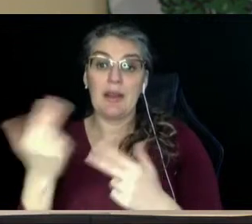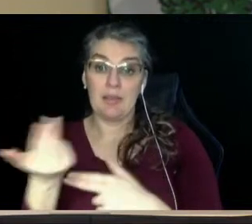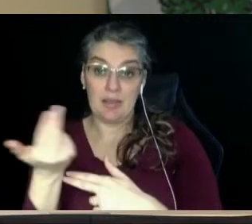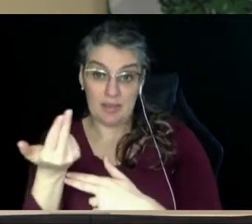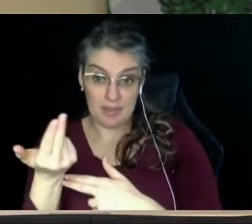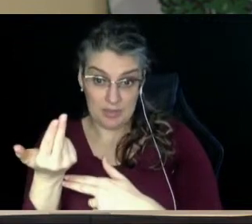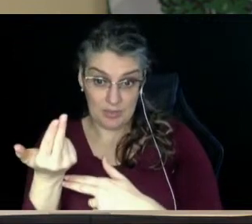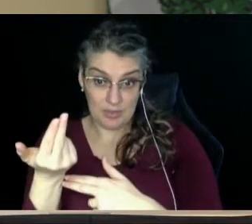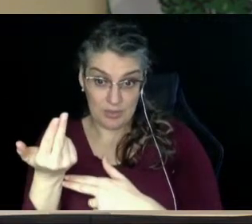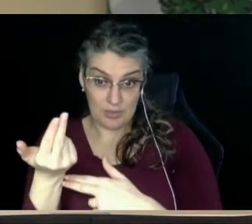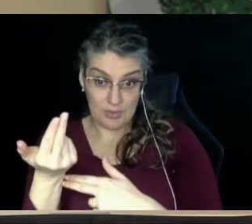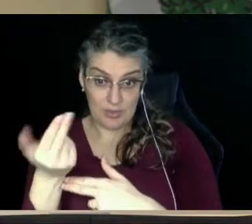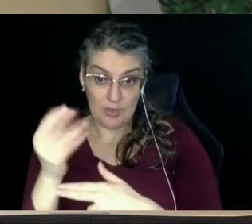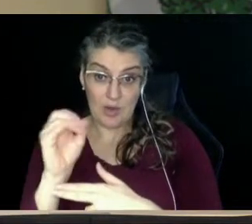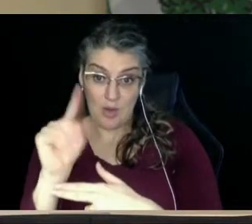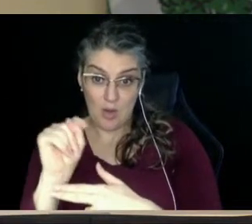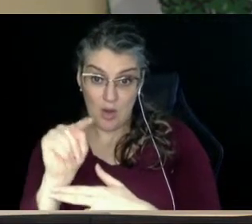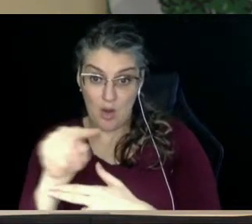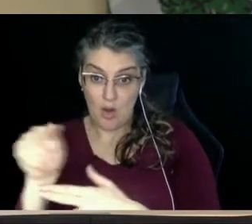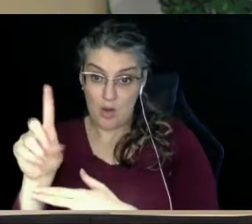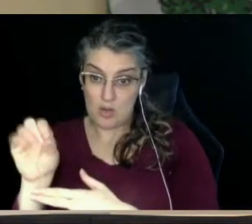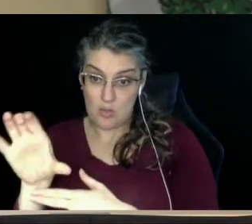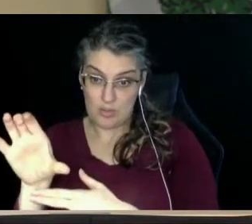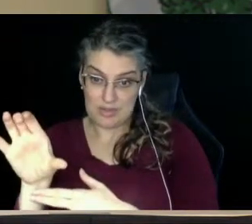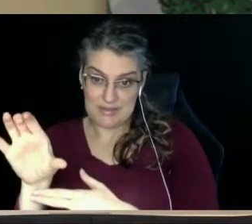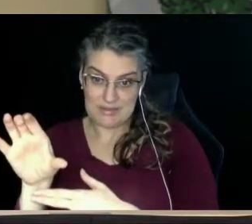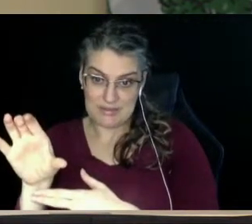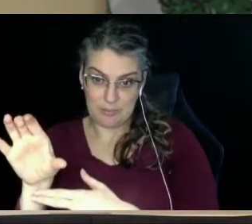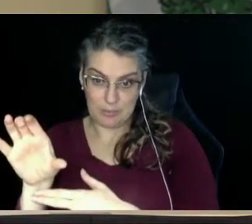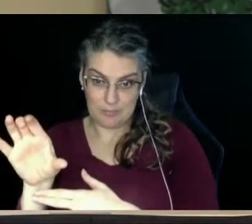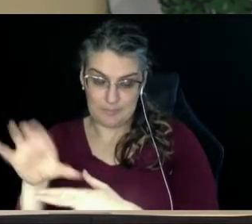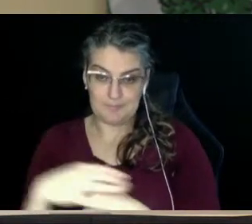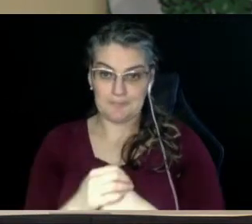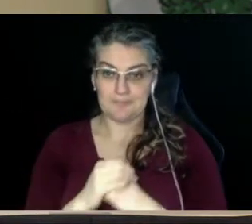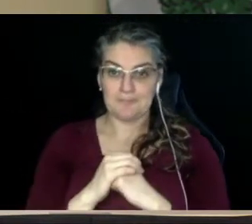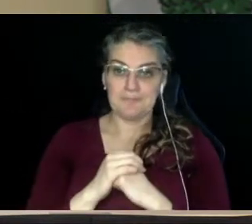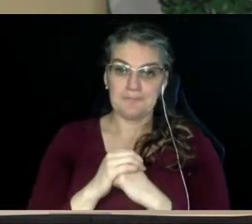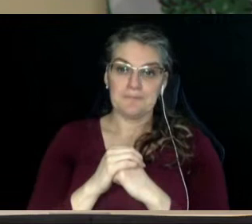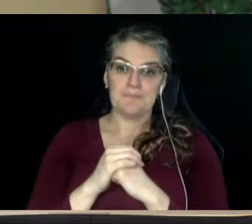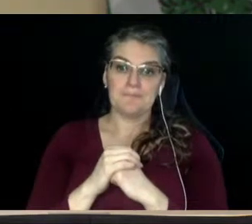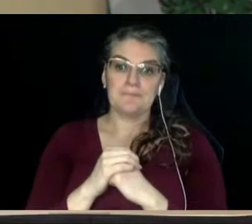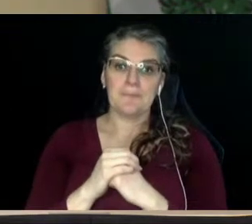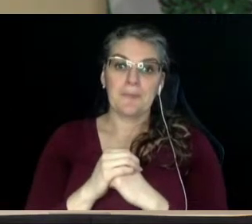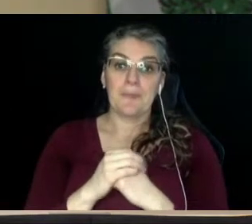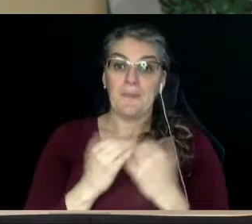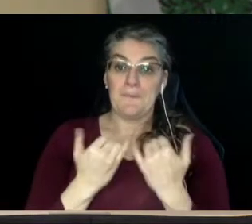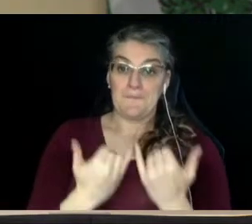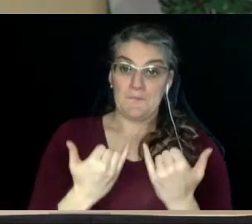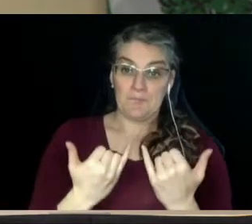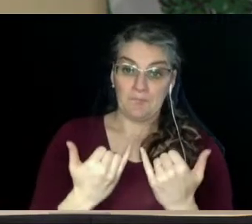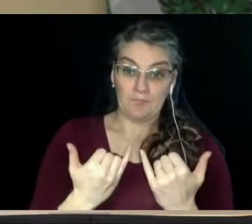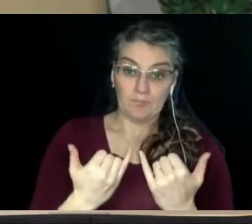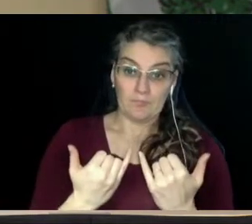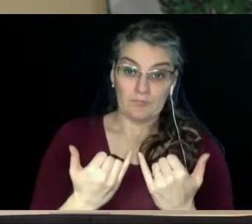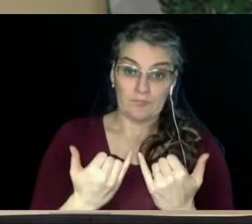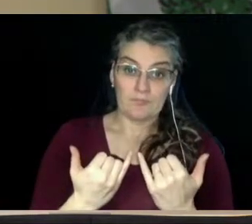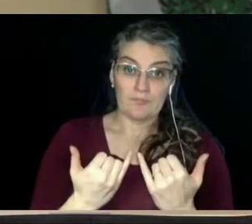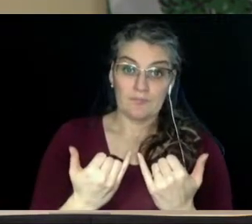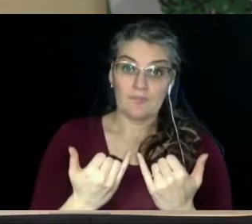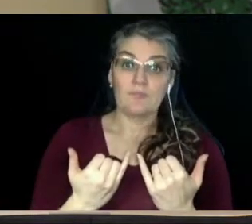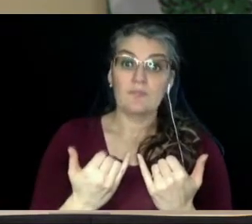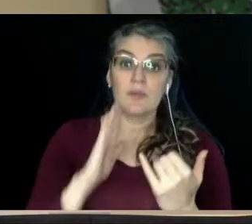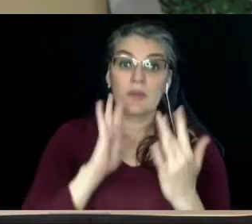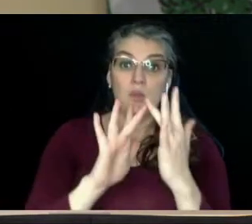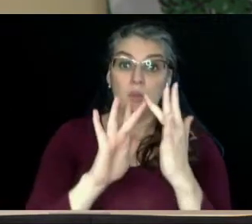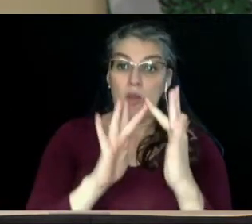born in the months of October through December can book their appointments. Today as well, we will begin receiving online